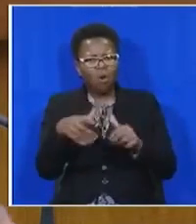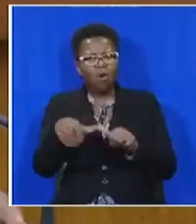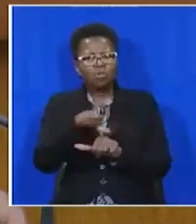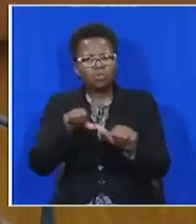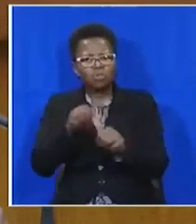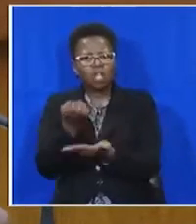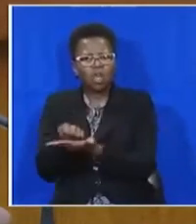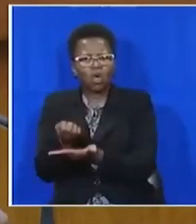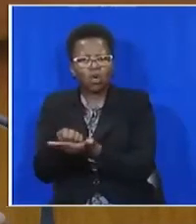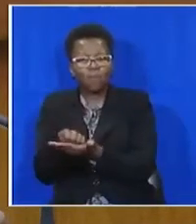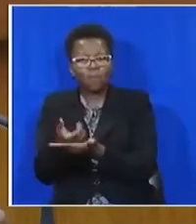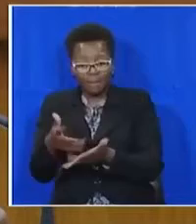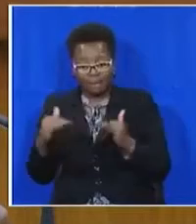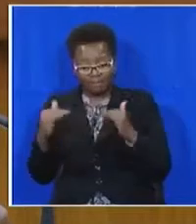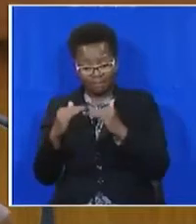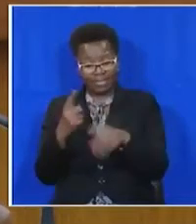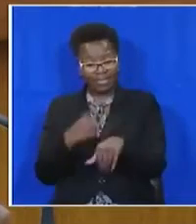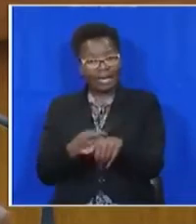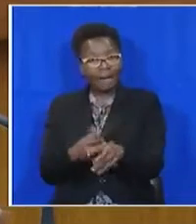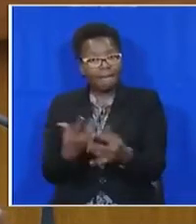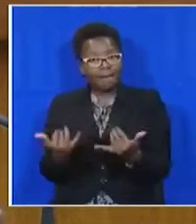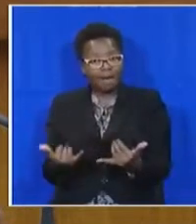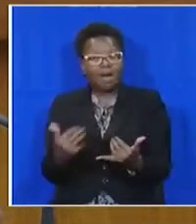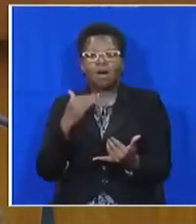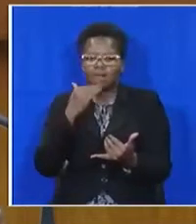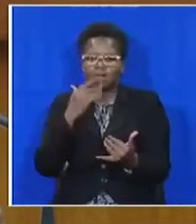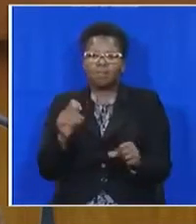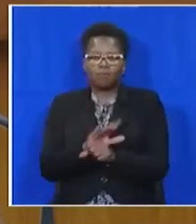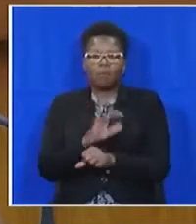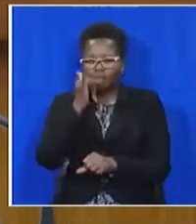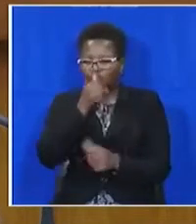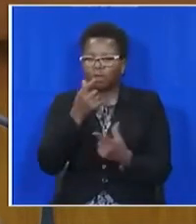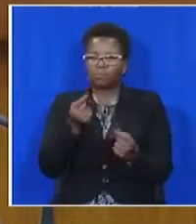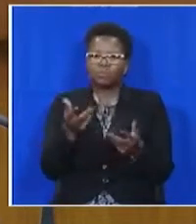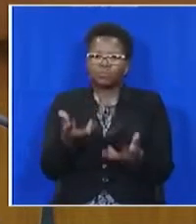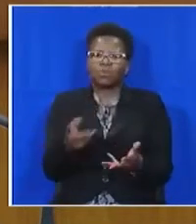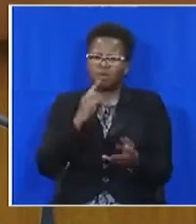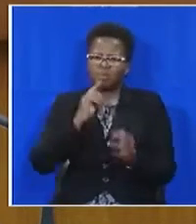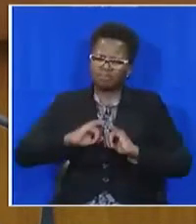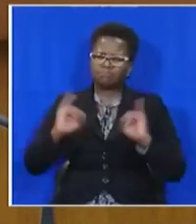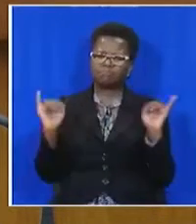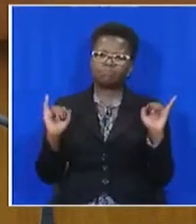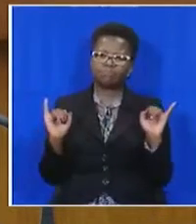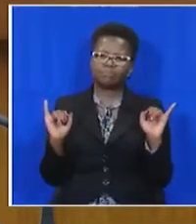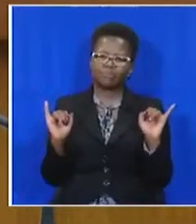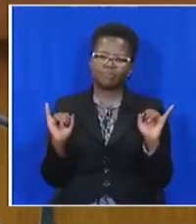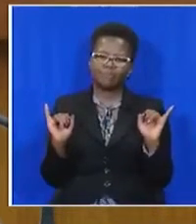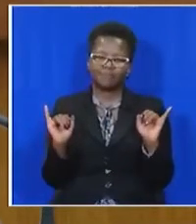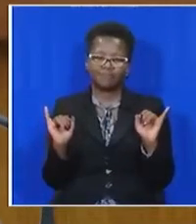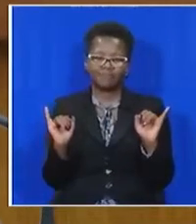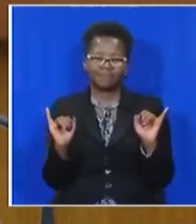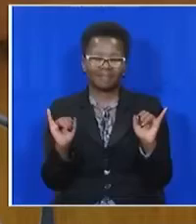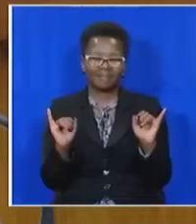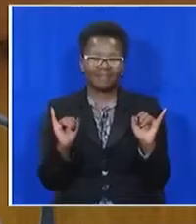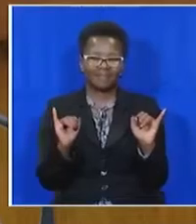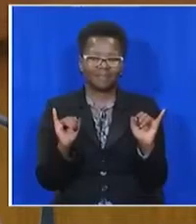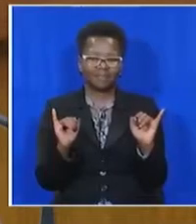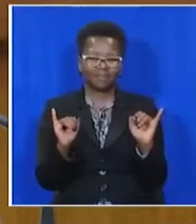otherwise, in a democratic dispensation, it is regarded as backward, barbaric, and unscientific. The inherent